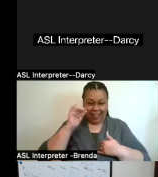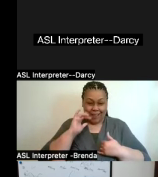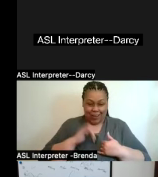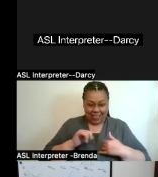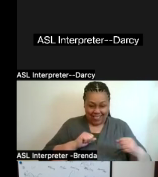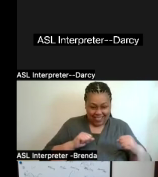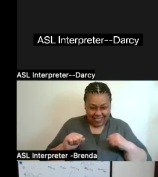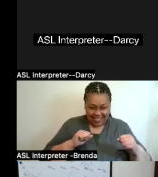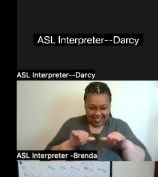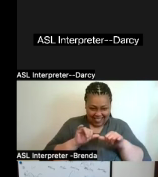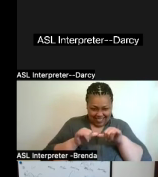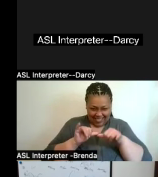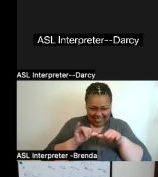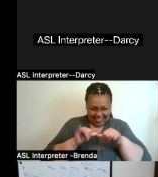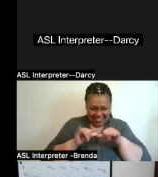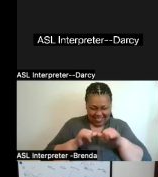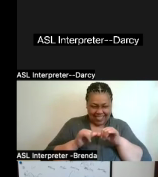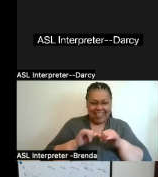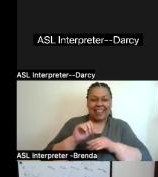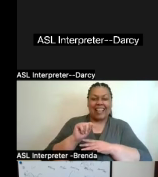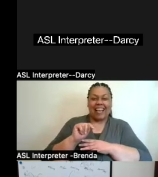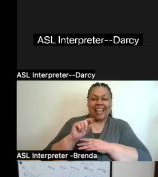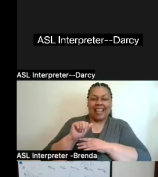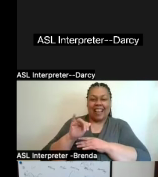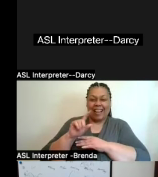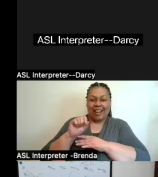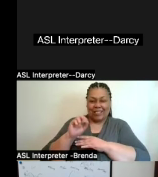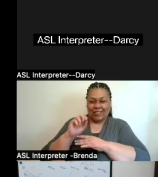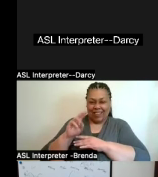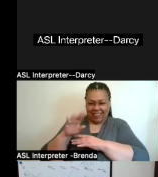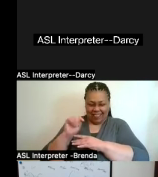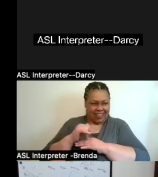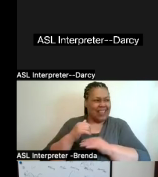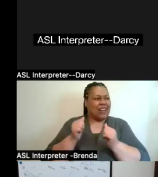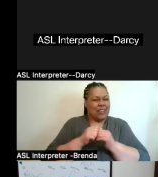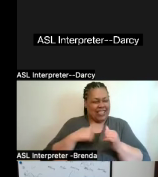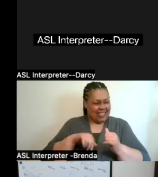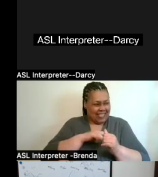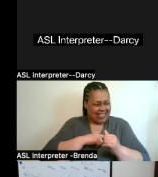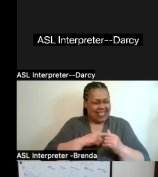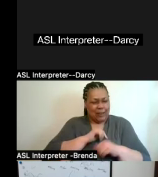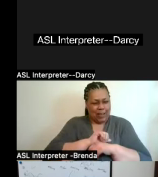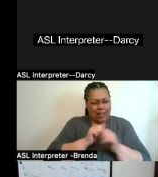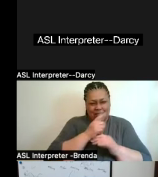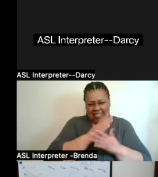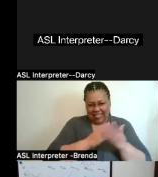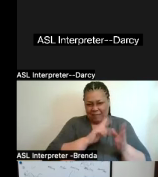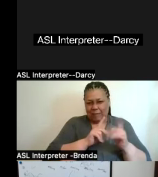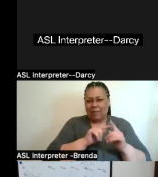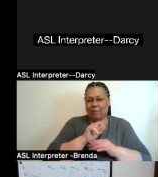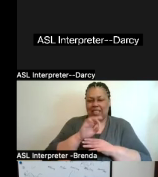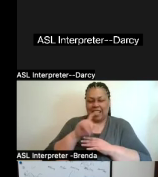got together with some colleagues at UCLA, and we put together our own